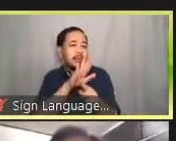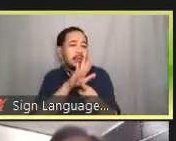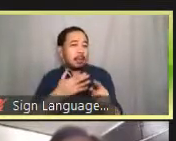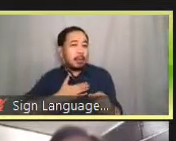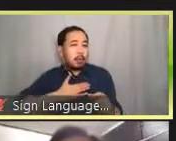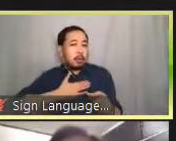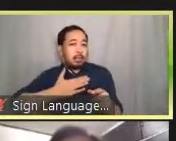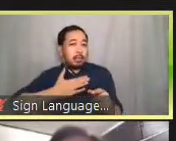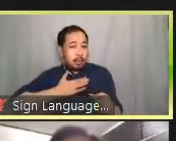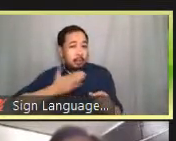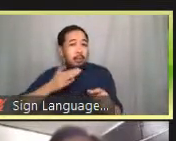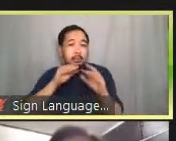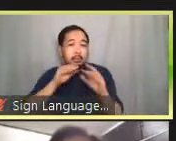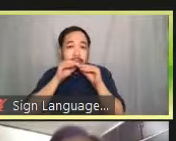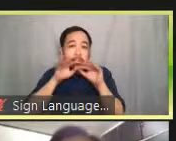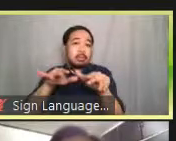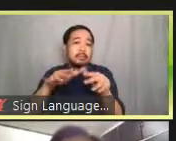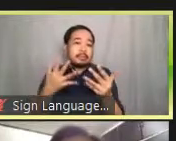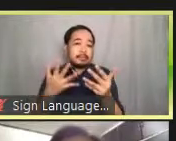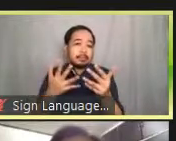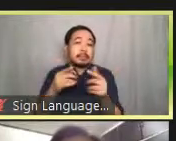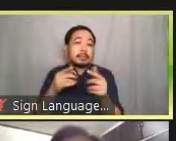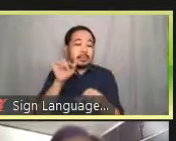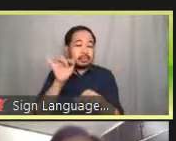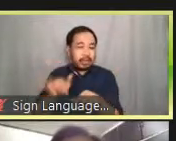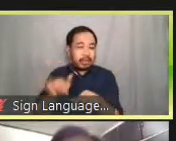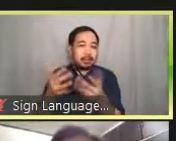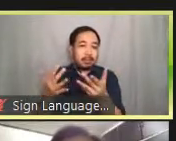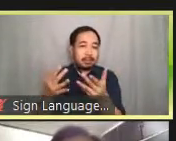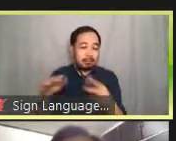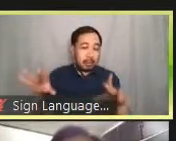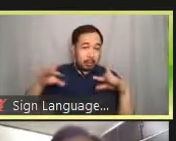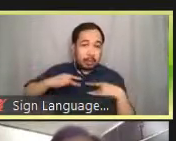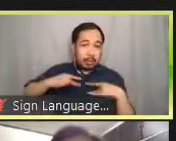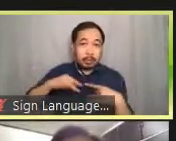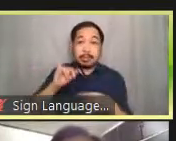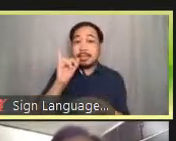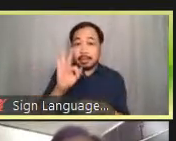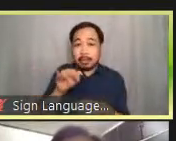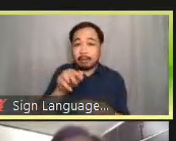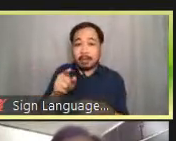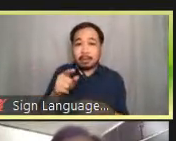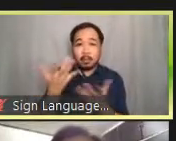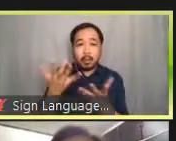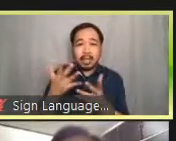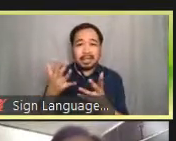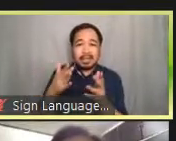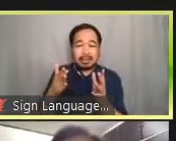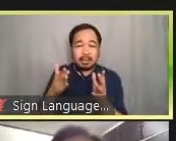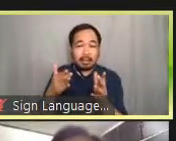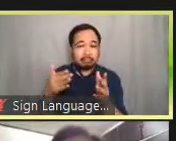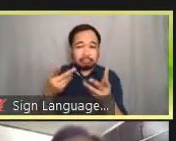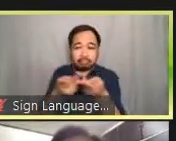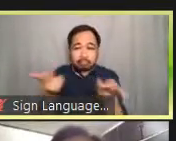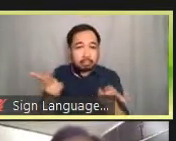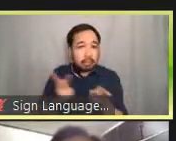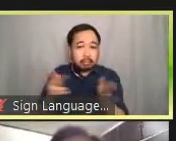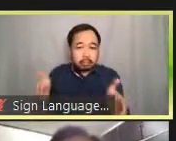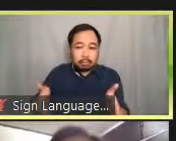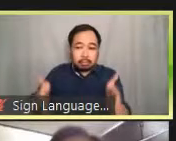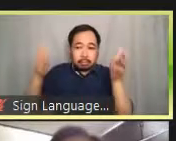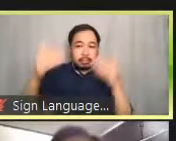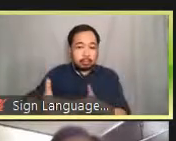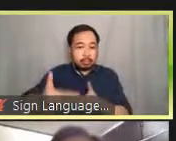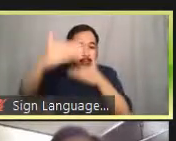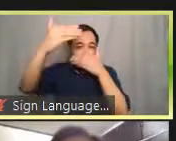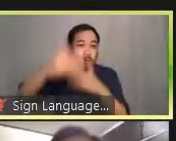respiratory droplets and that you can only get it if in a confined area. And